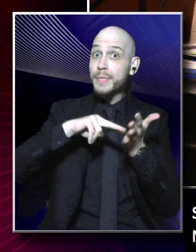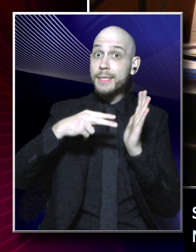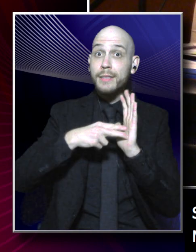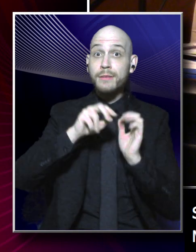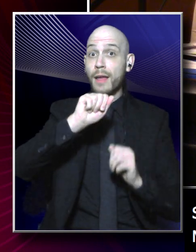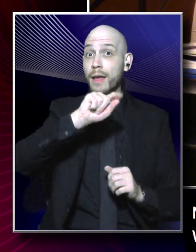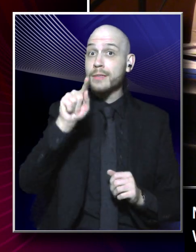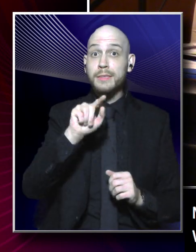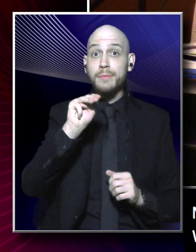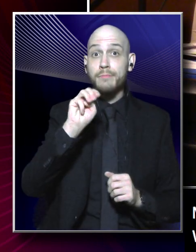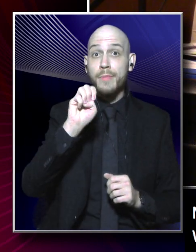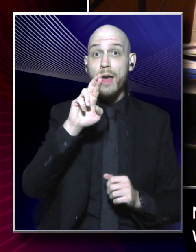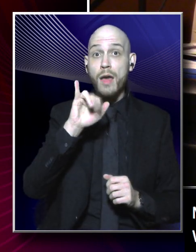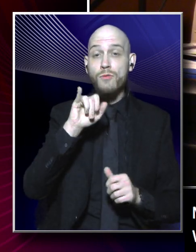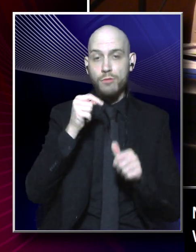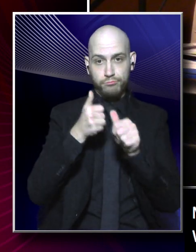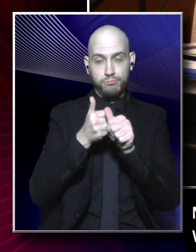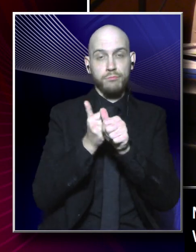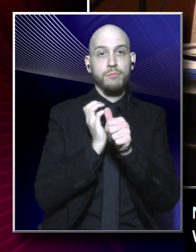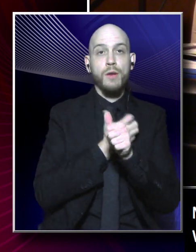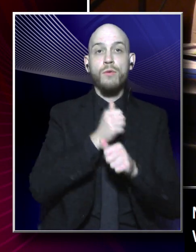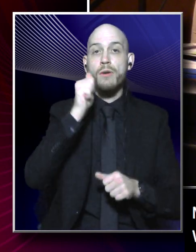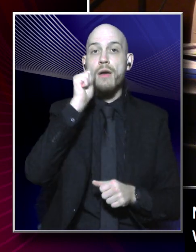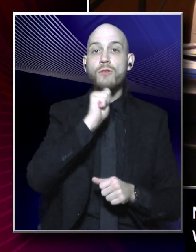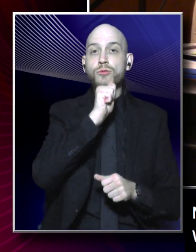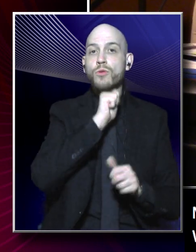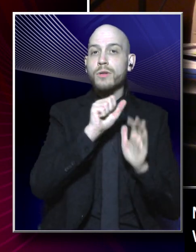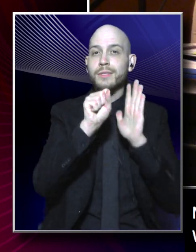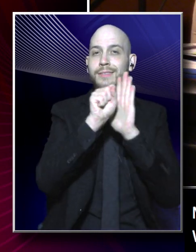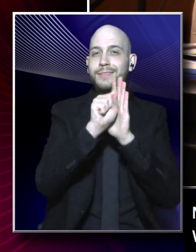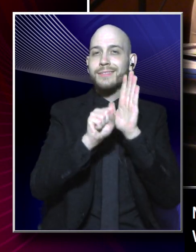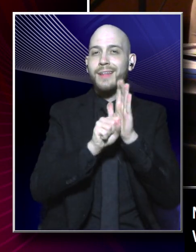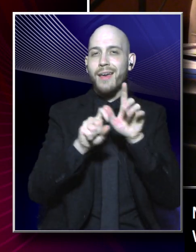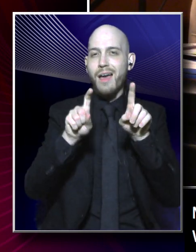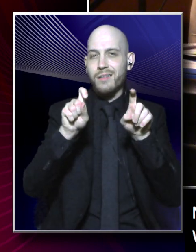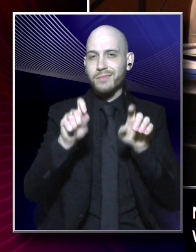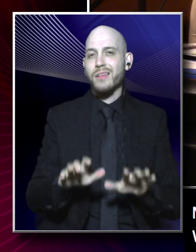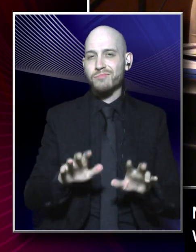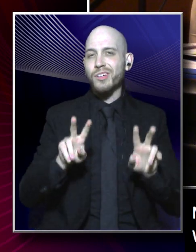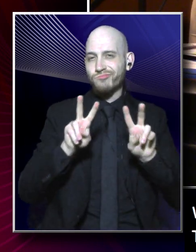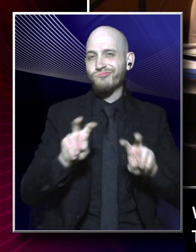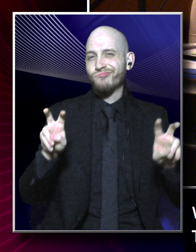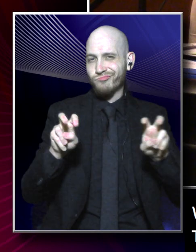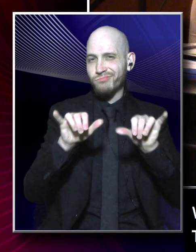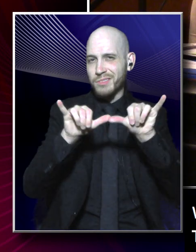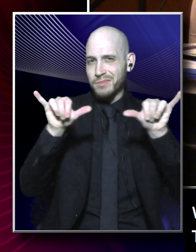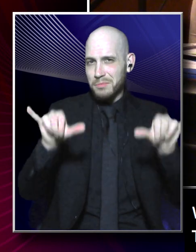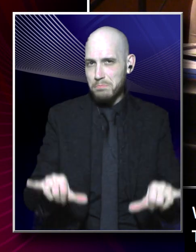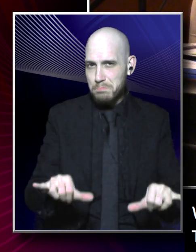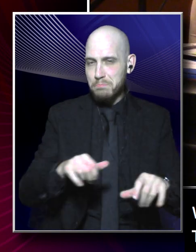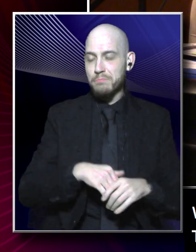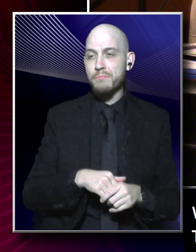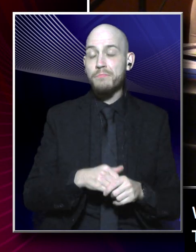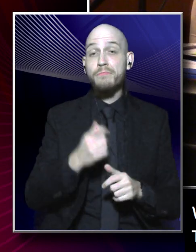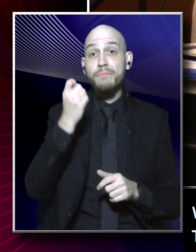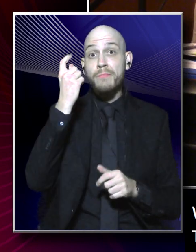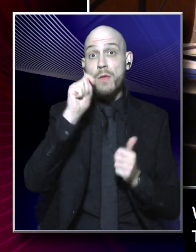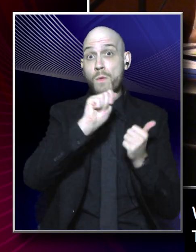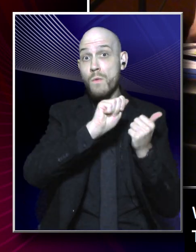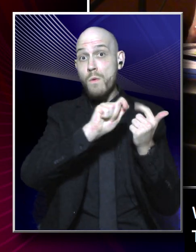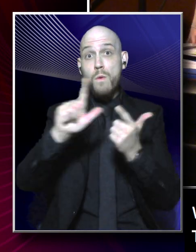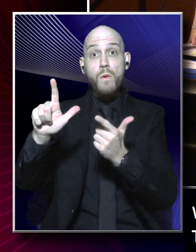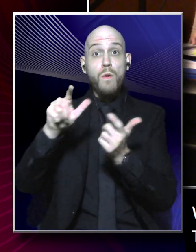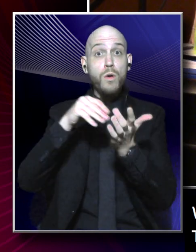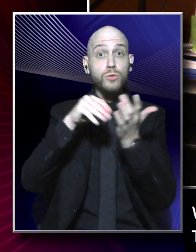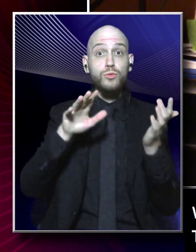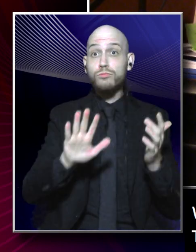merit, that is our Arizona State Assessment testing systems that all students throughout the